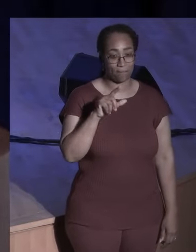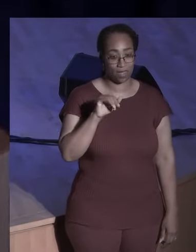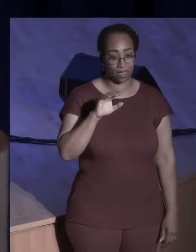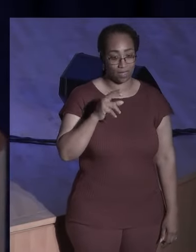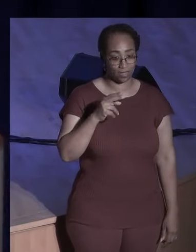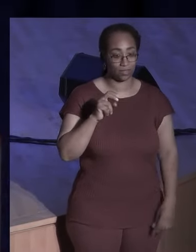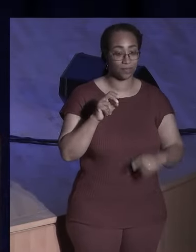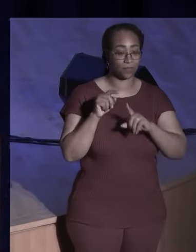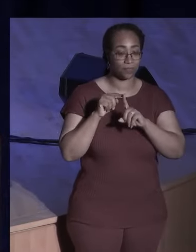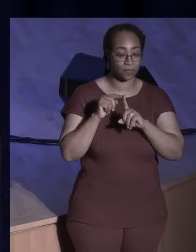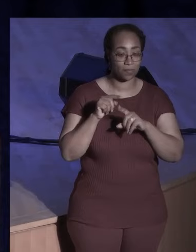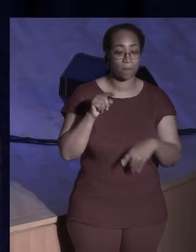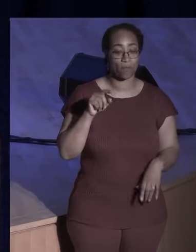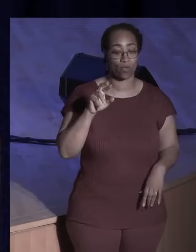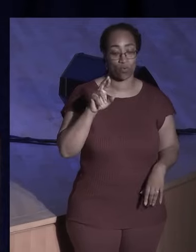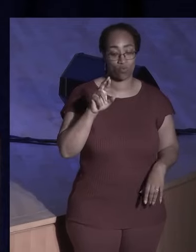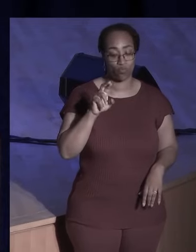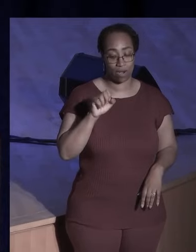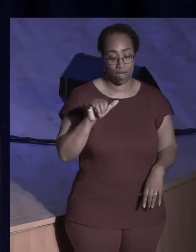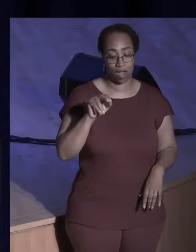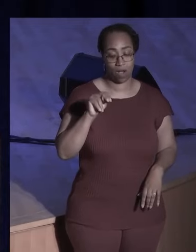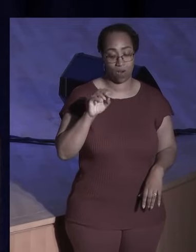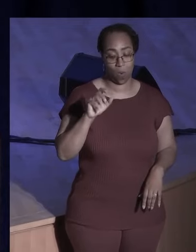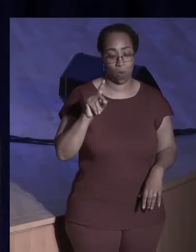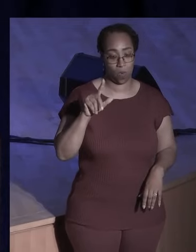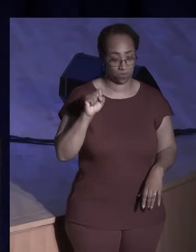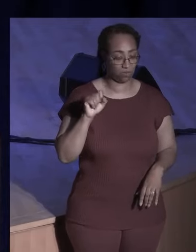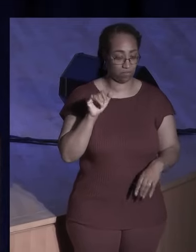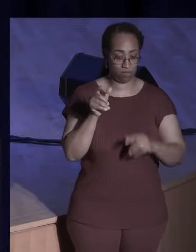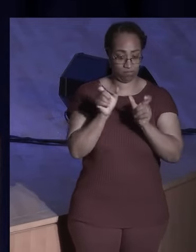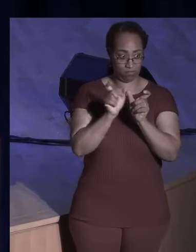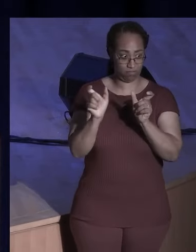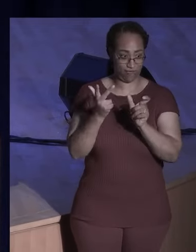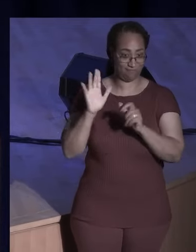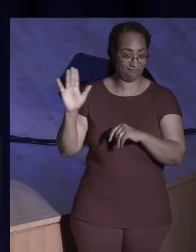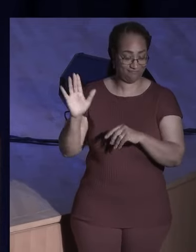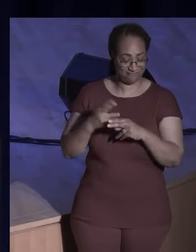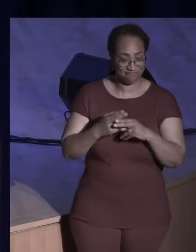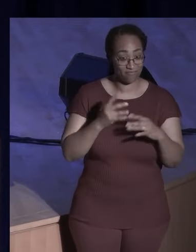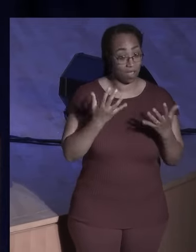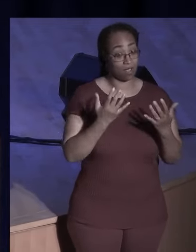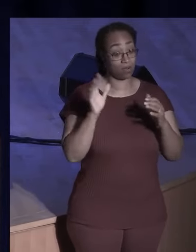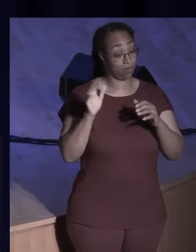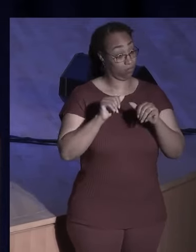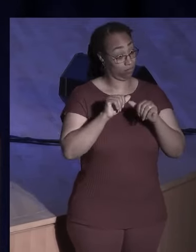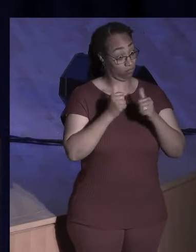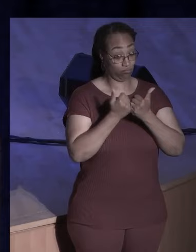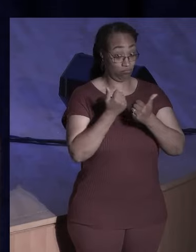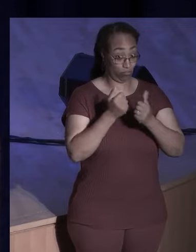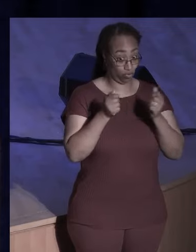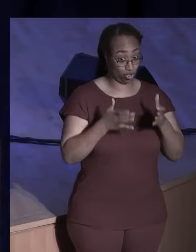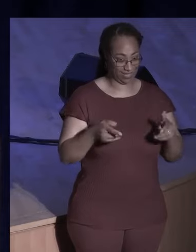so happy to greet you this morning and to offer the opening blessing. The Oli Aloha, or the chant of greeting that I just performed for you, is composed